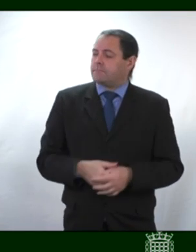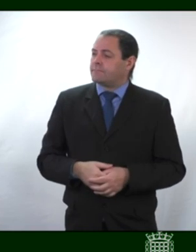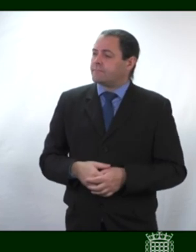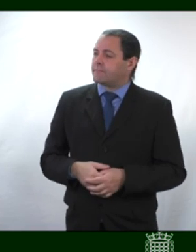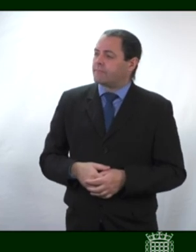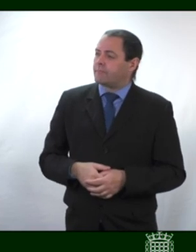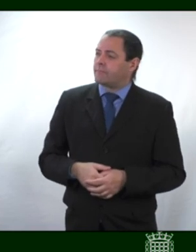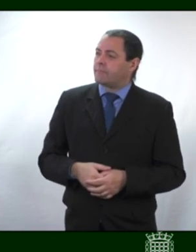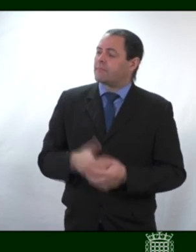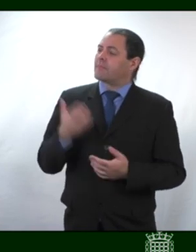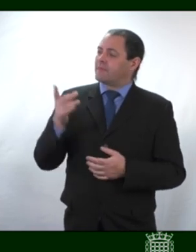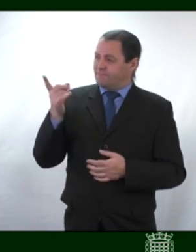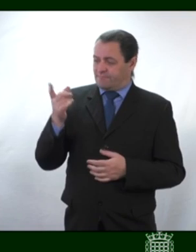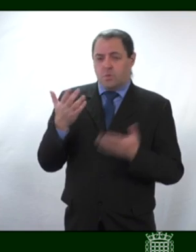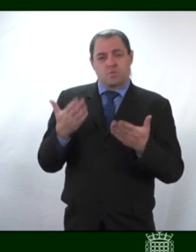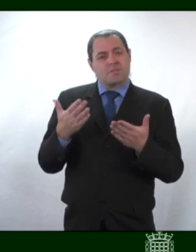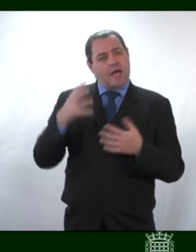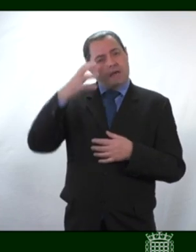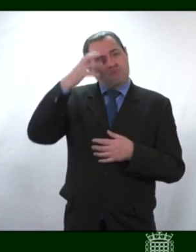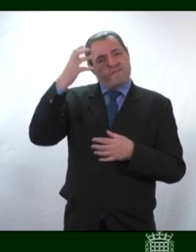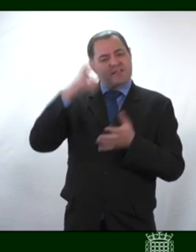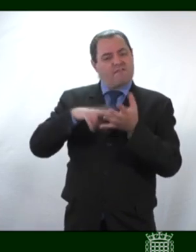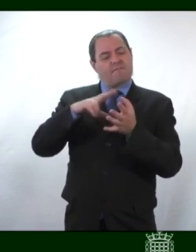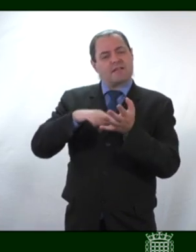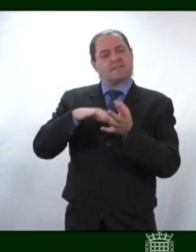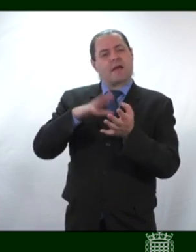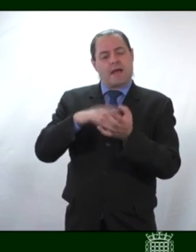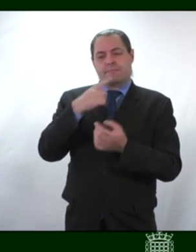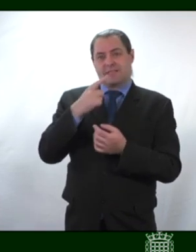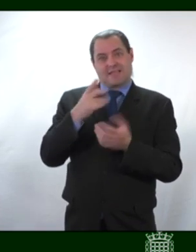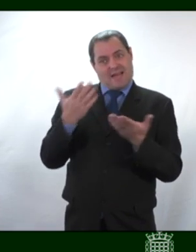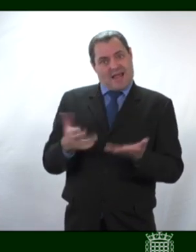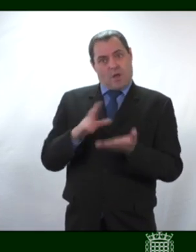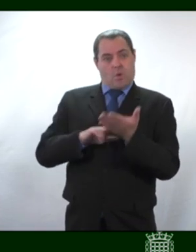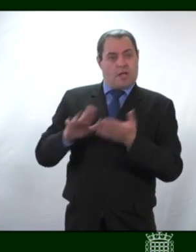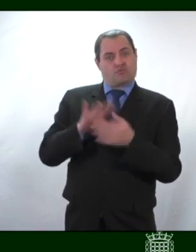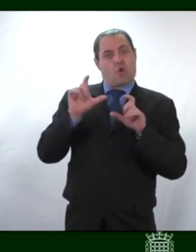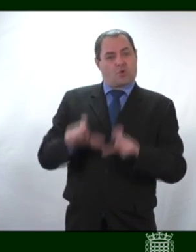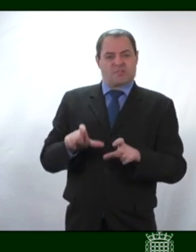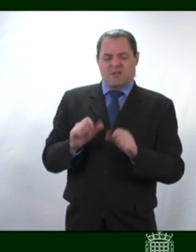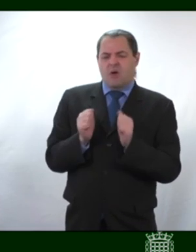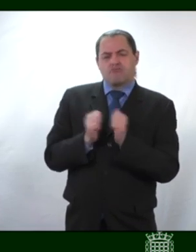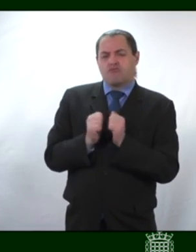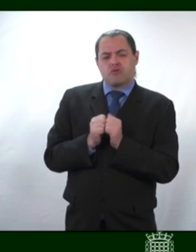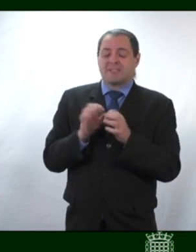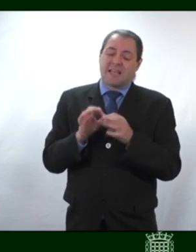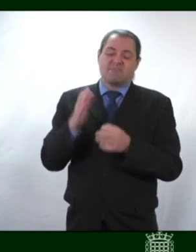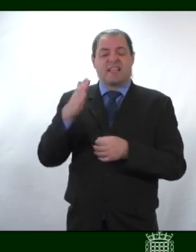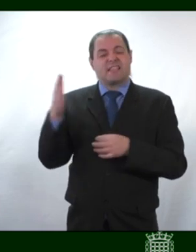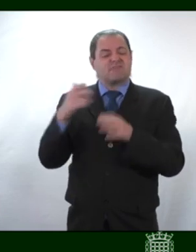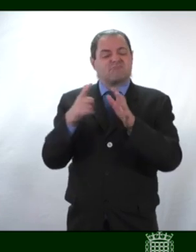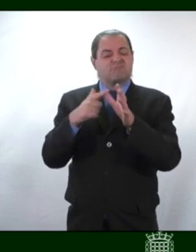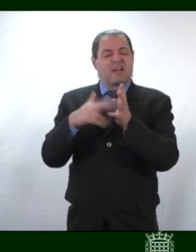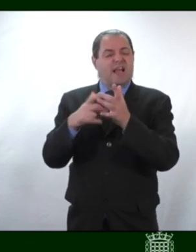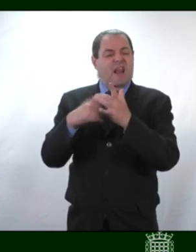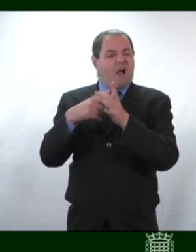Today, Jonathan Van Tam, in answer to a question, said that a national lockdown right now would be inappropriate for places such as East Anglia. Does my right honourable friend